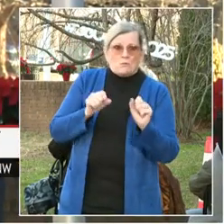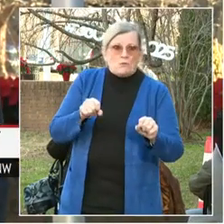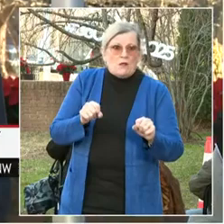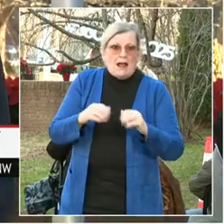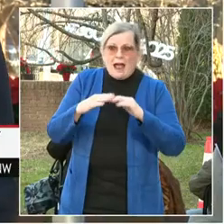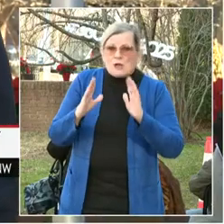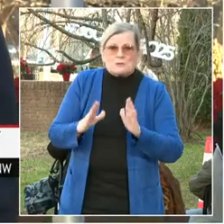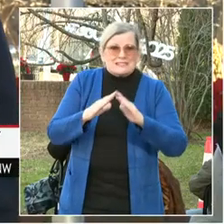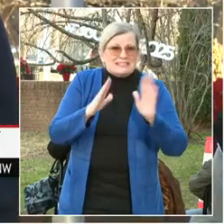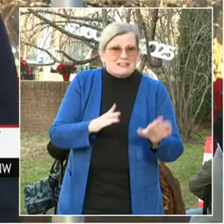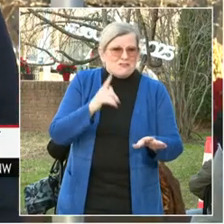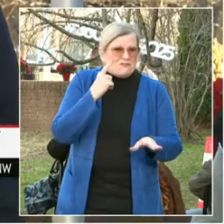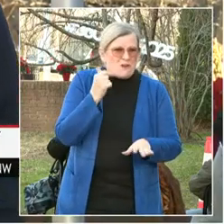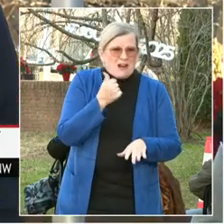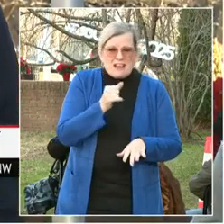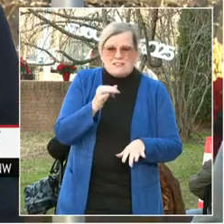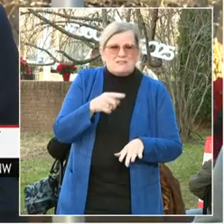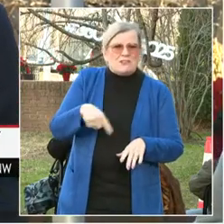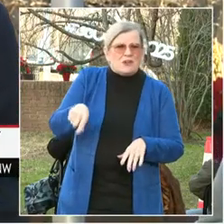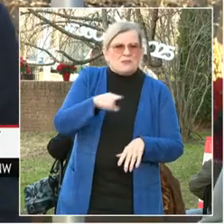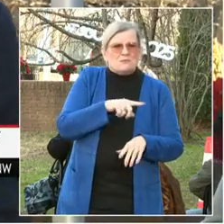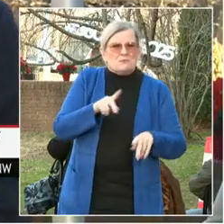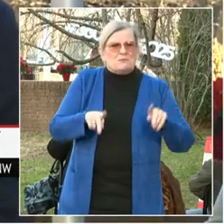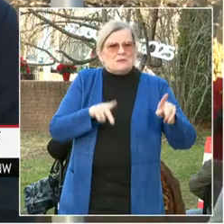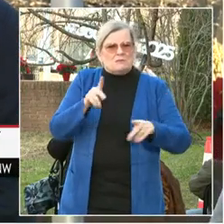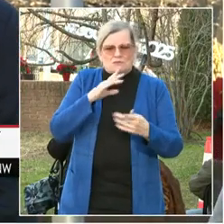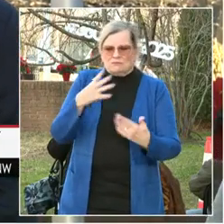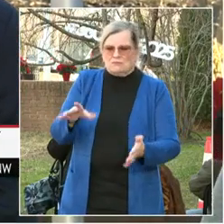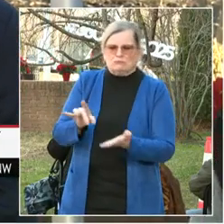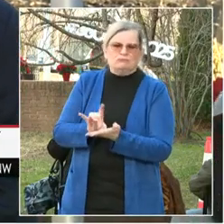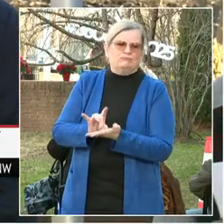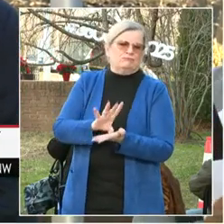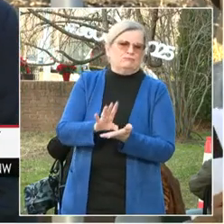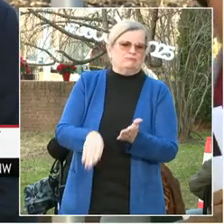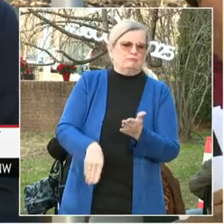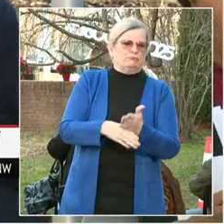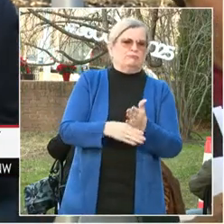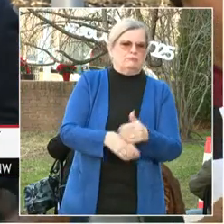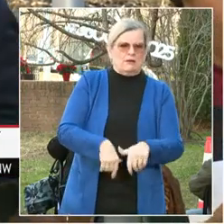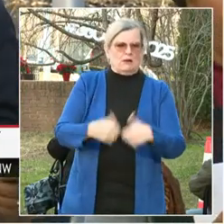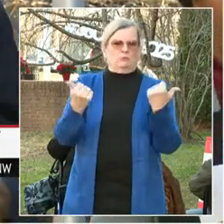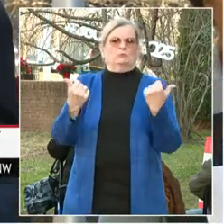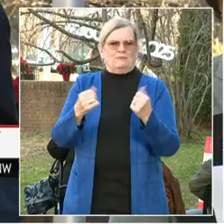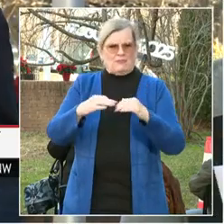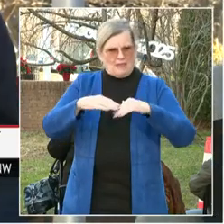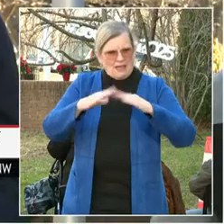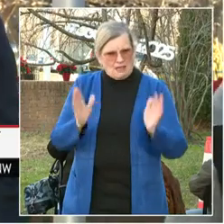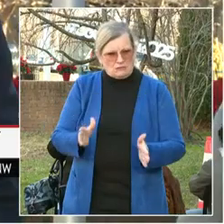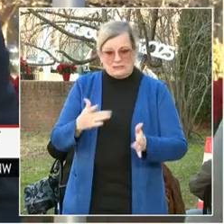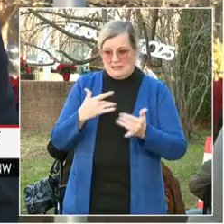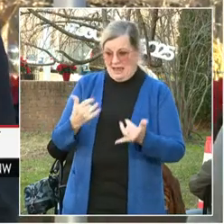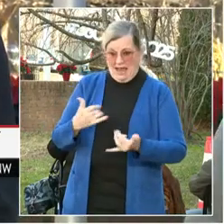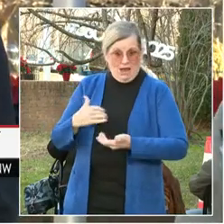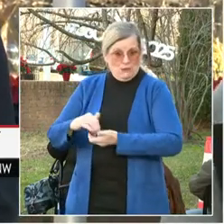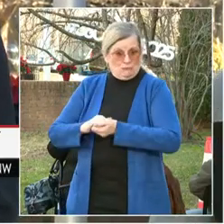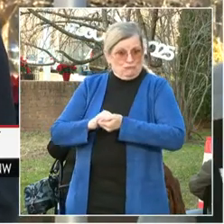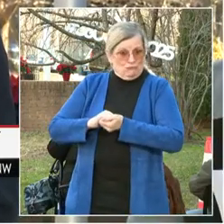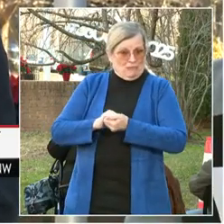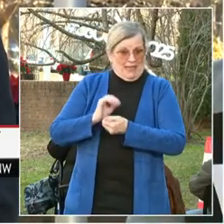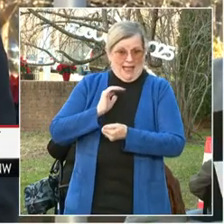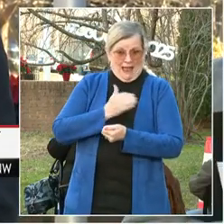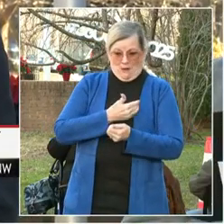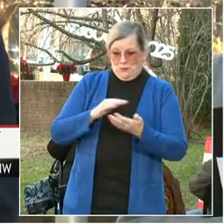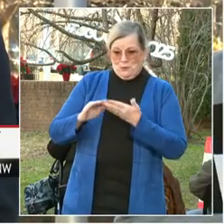from the District of Columbia. We did it in partnership with our Brightwood community, and so everybody was involved. And it is